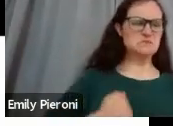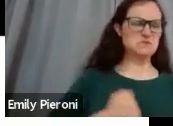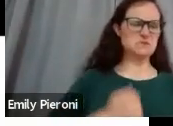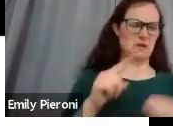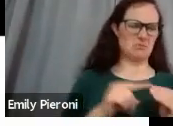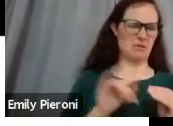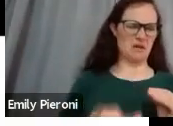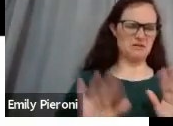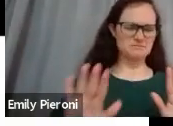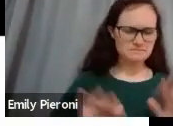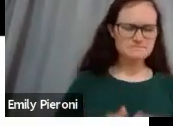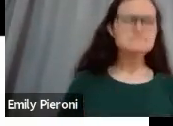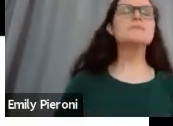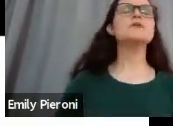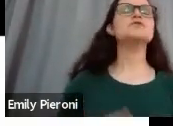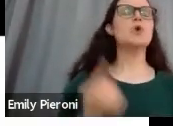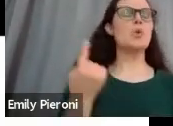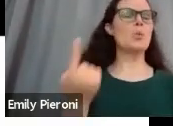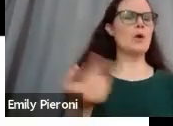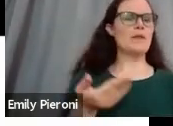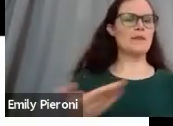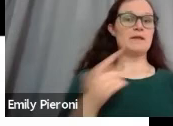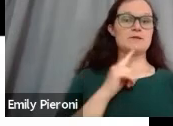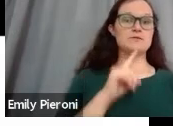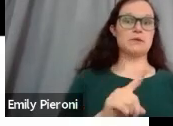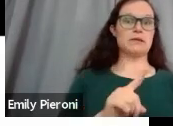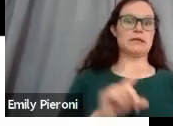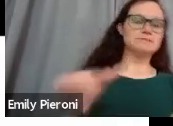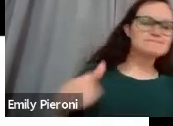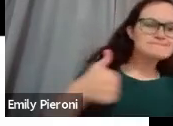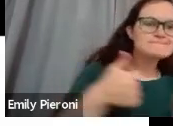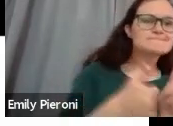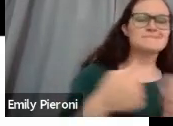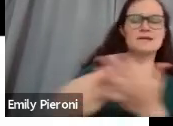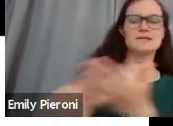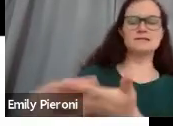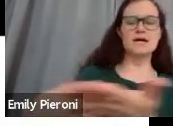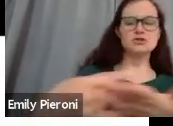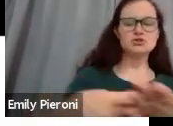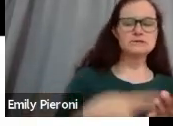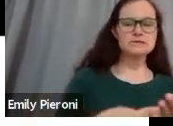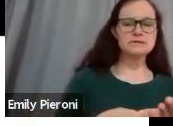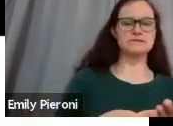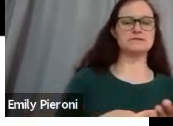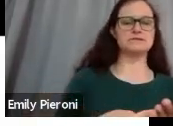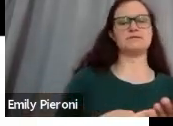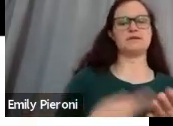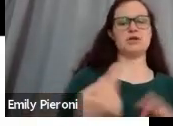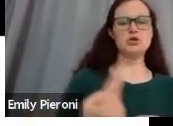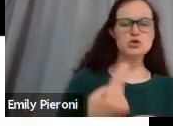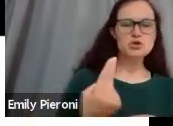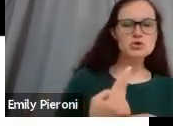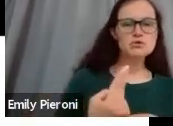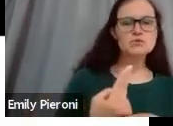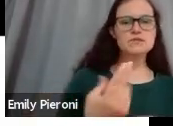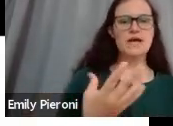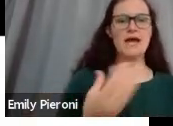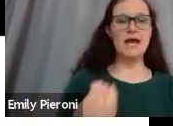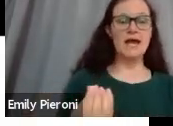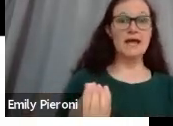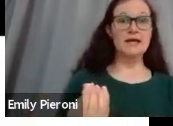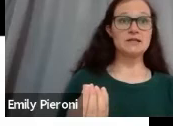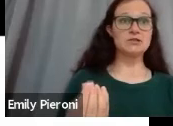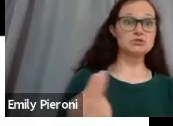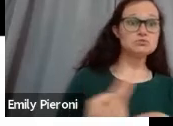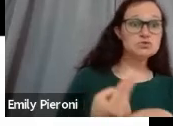One of the things that's driving the whole discussion around the use and reuse of non-traditional water